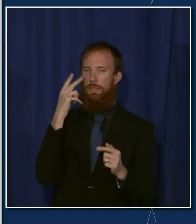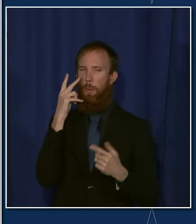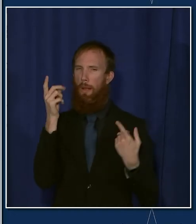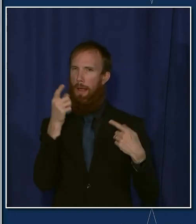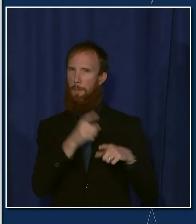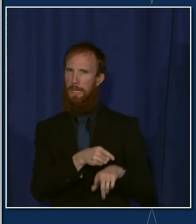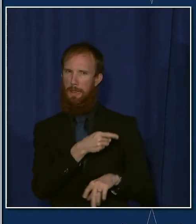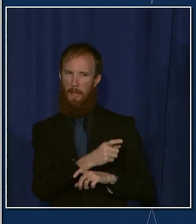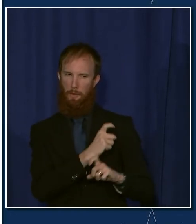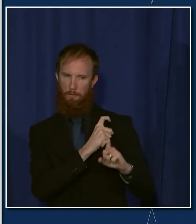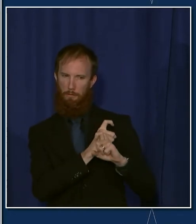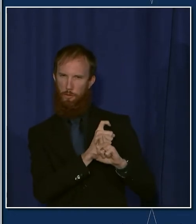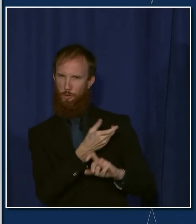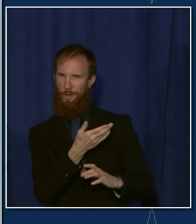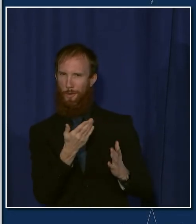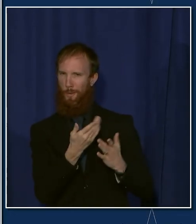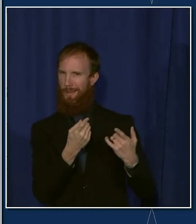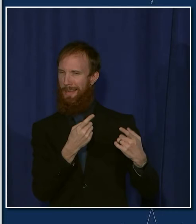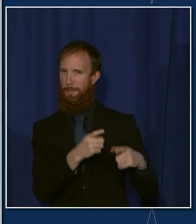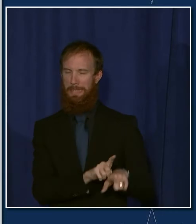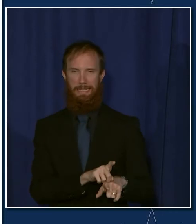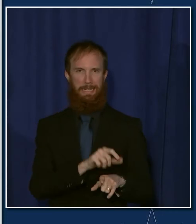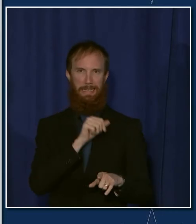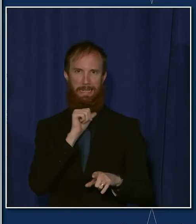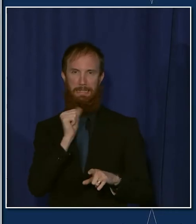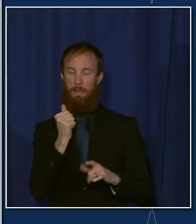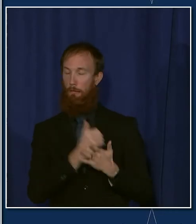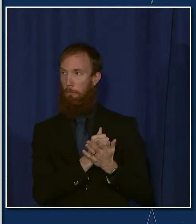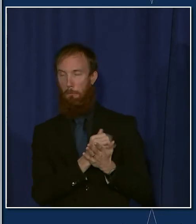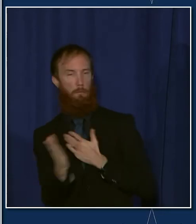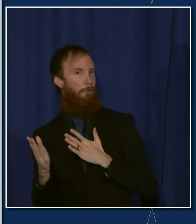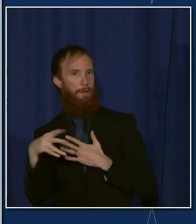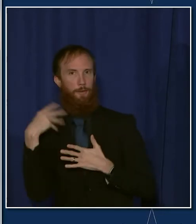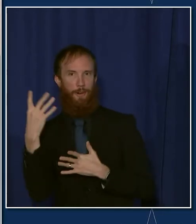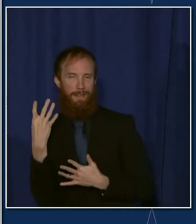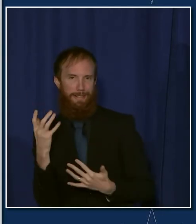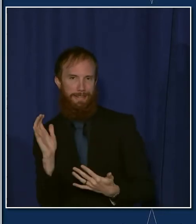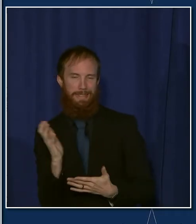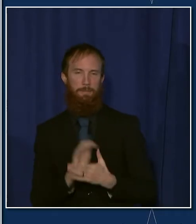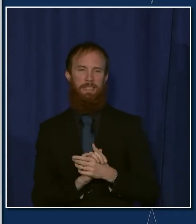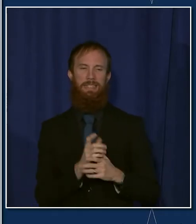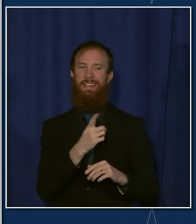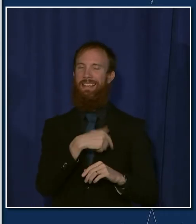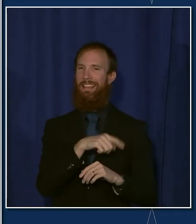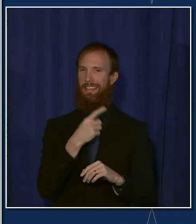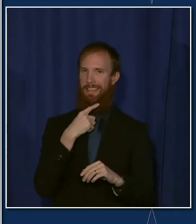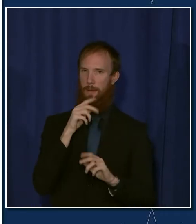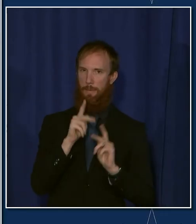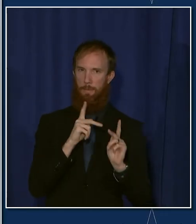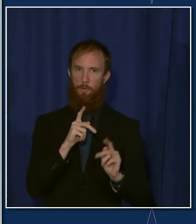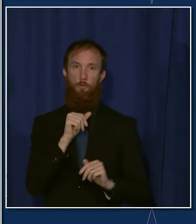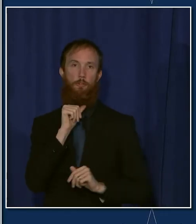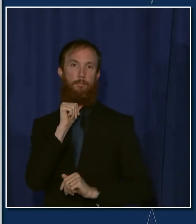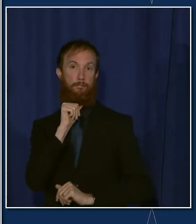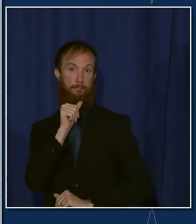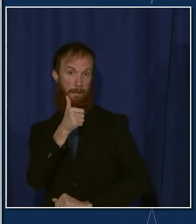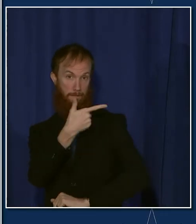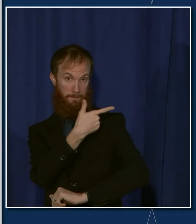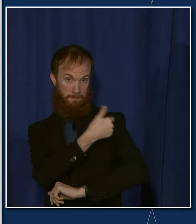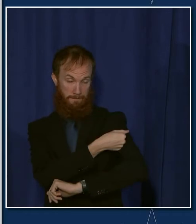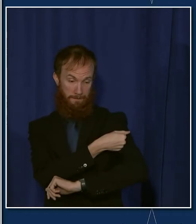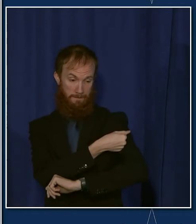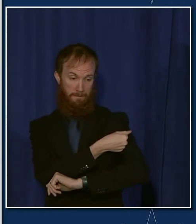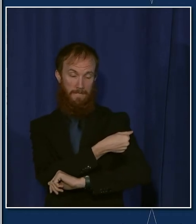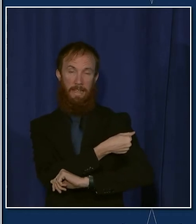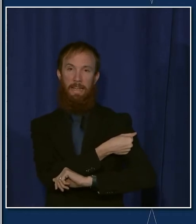quite as dramatic as it perhaps sounds. What they've said is that for people who are unvaccinated,